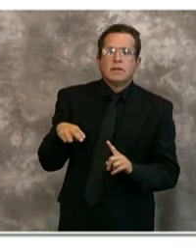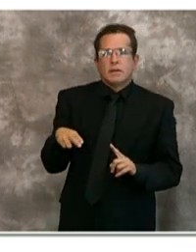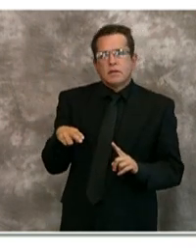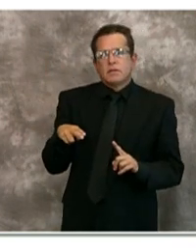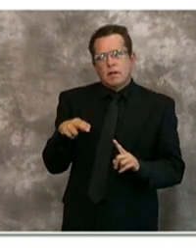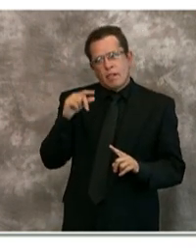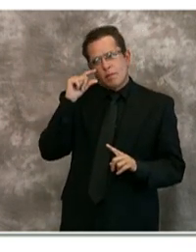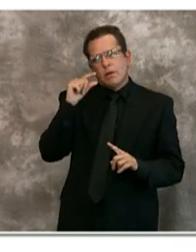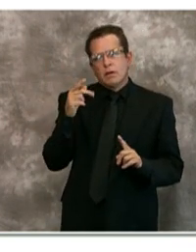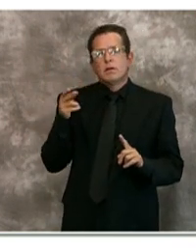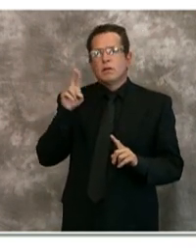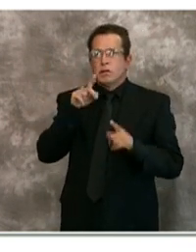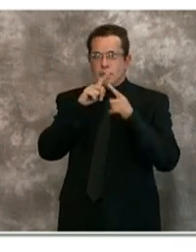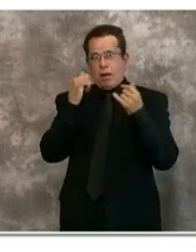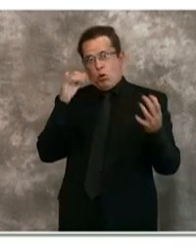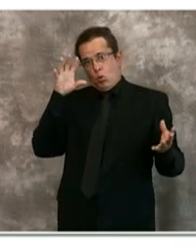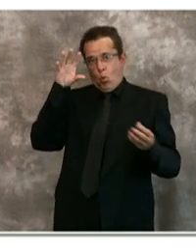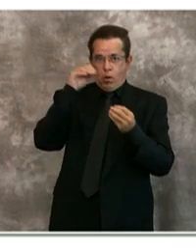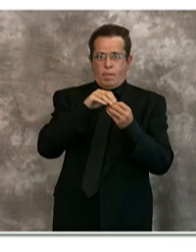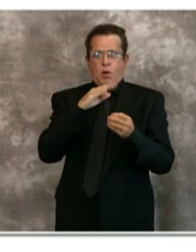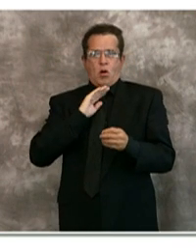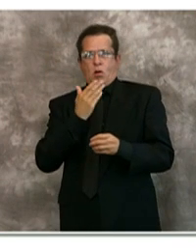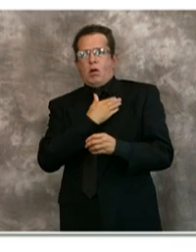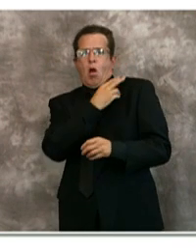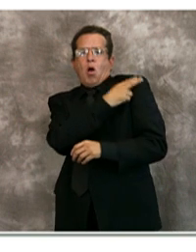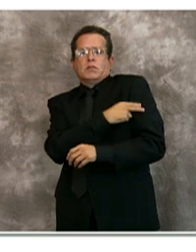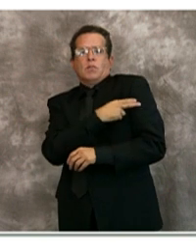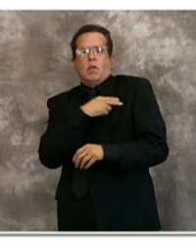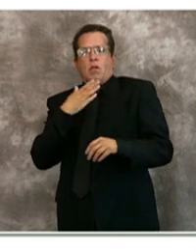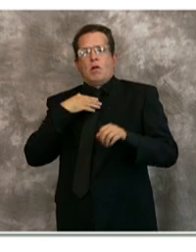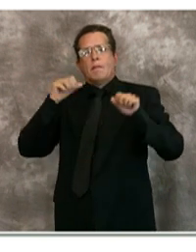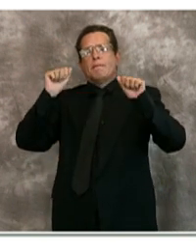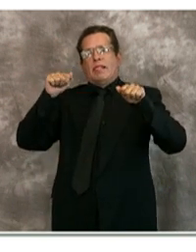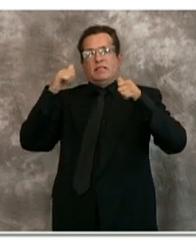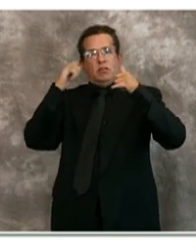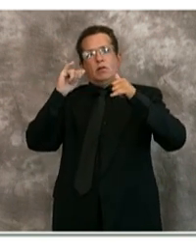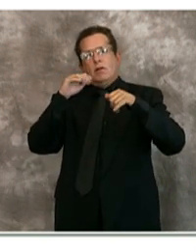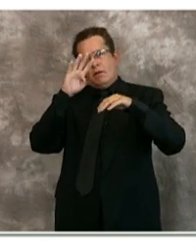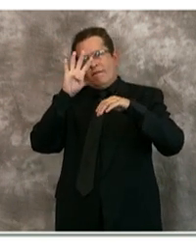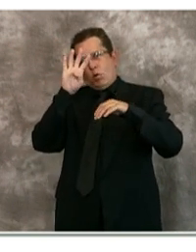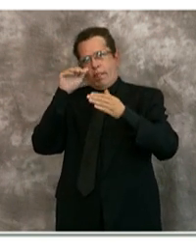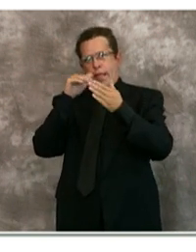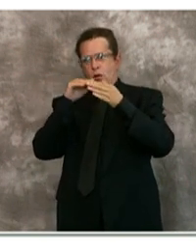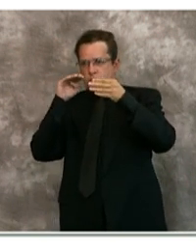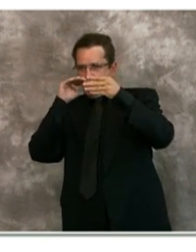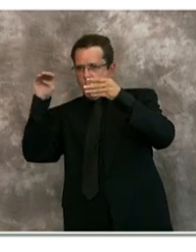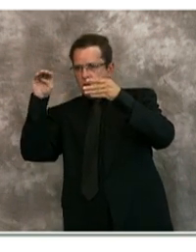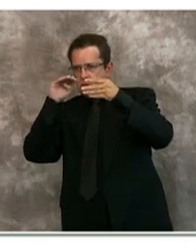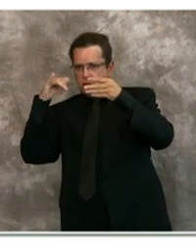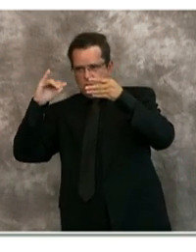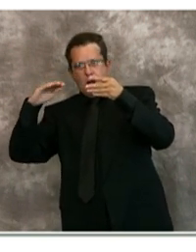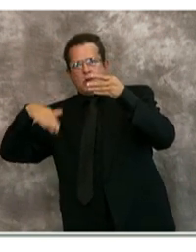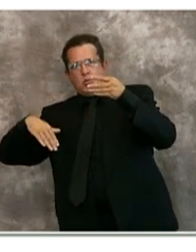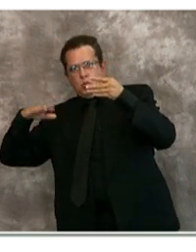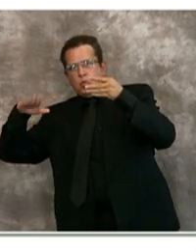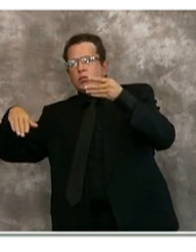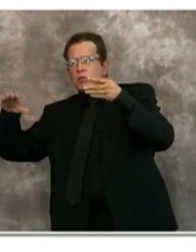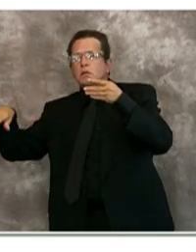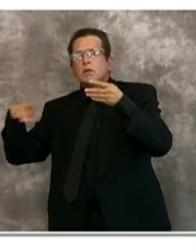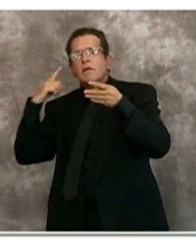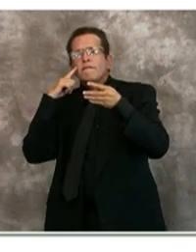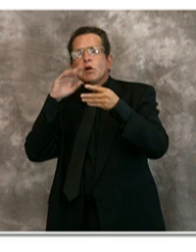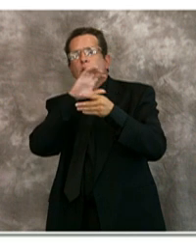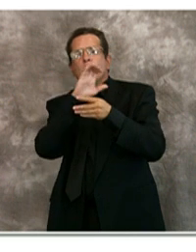days. Total hospital system capacity, you can see we're still below that 4,000 mark when you take COVID and